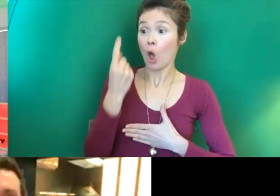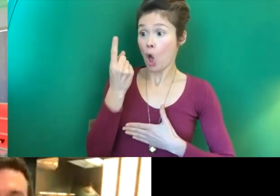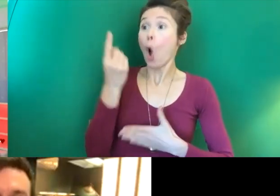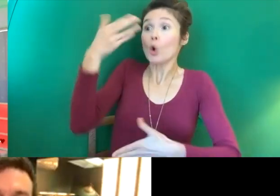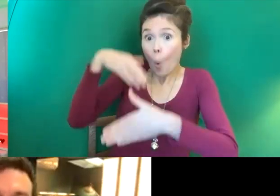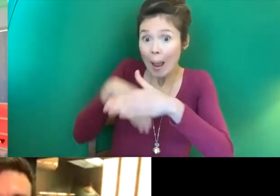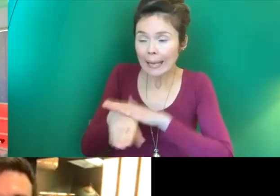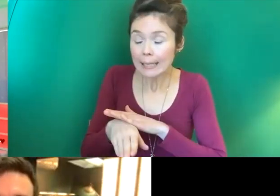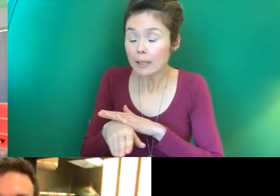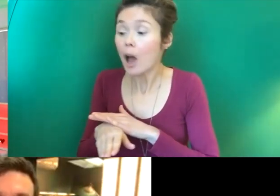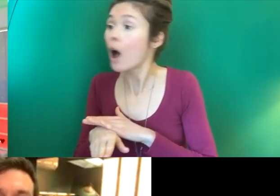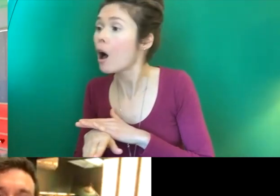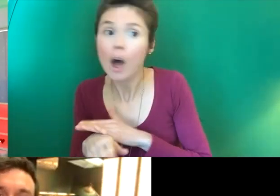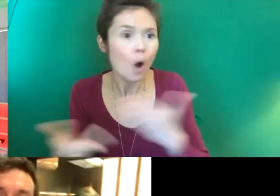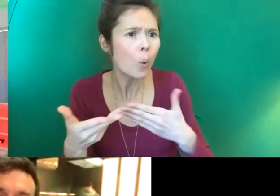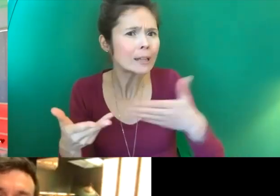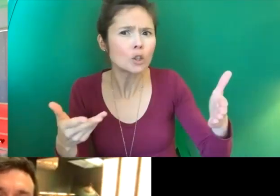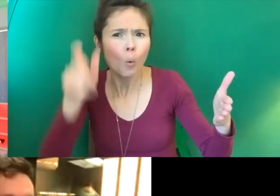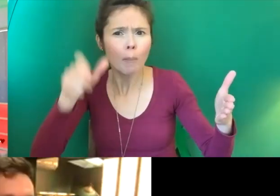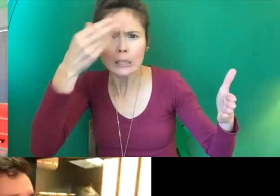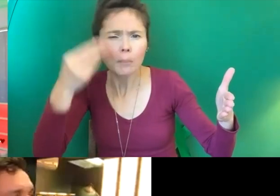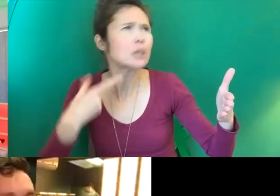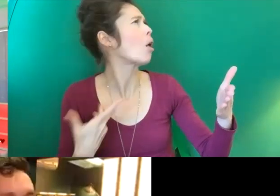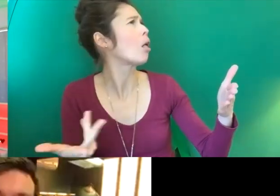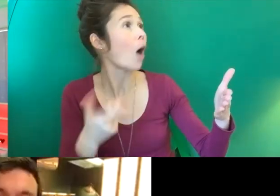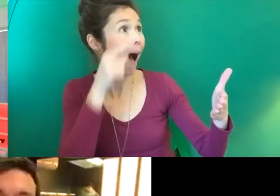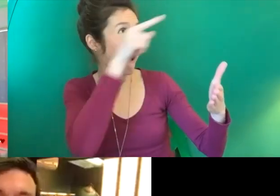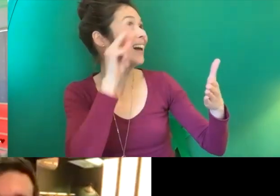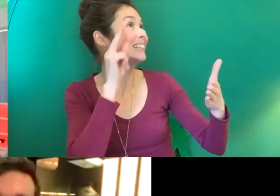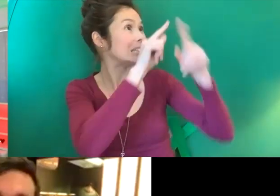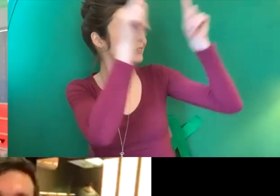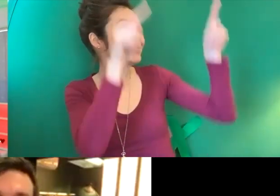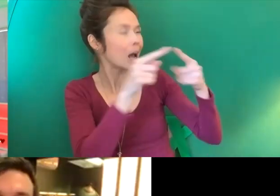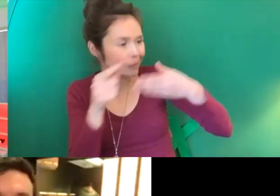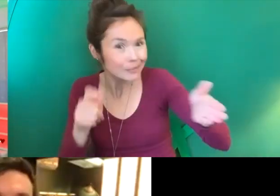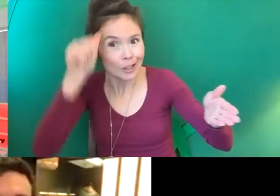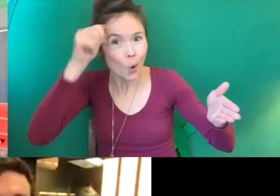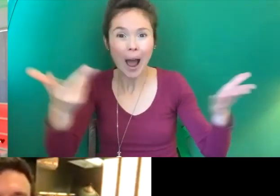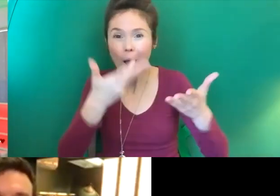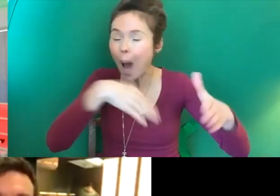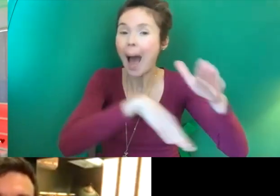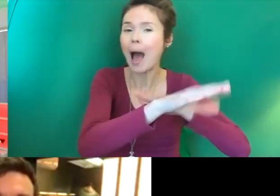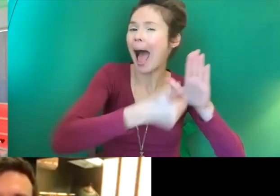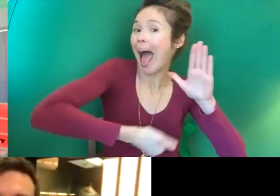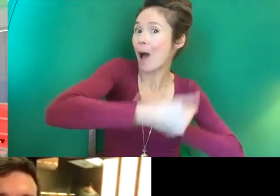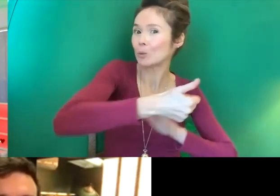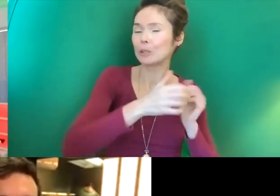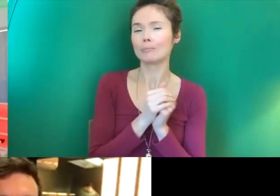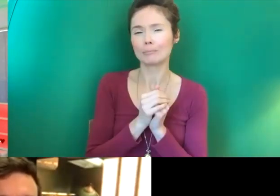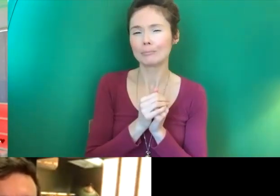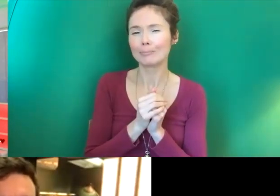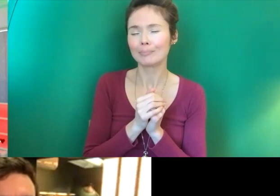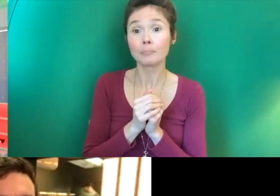this very long corridor, all make sure that it's very straightforward for anybody who's coming in here. There's lots of